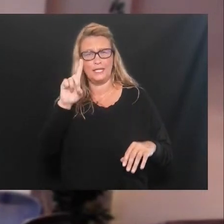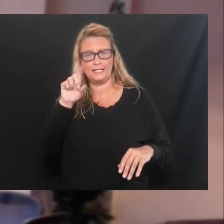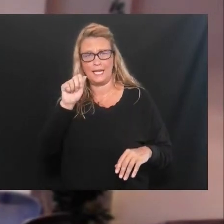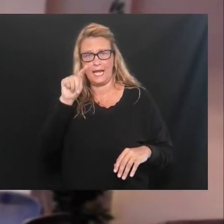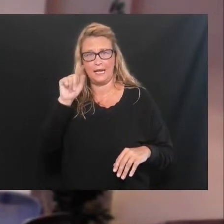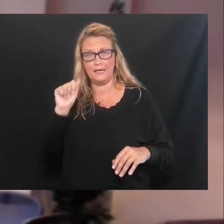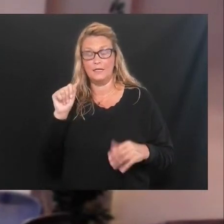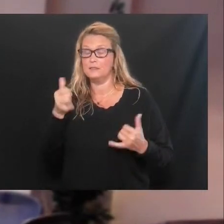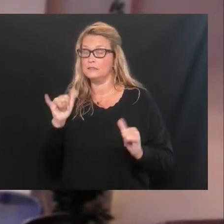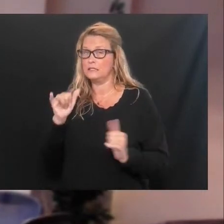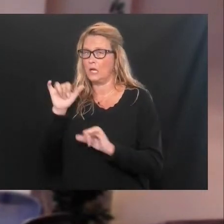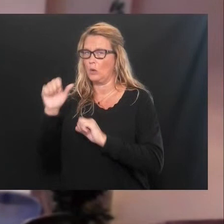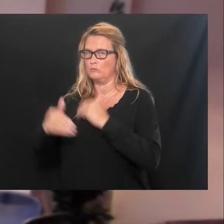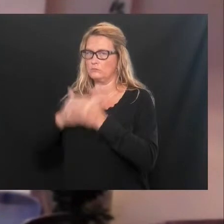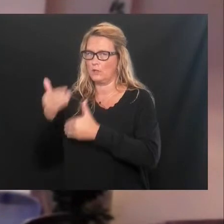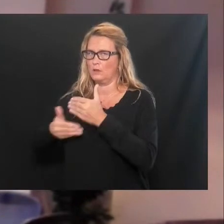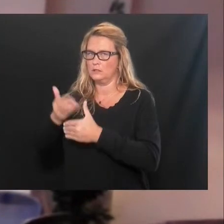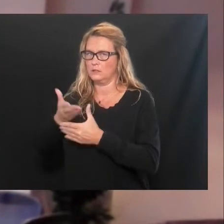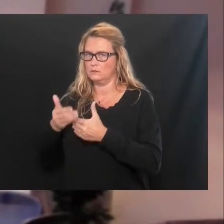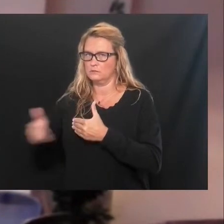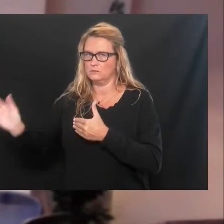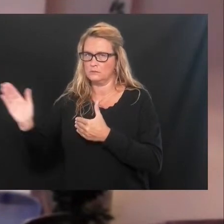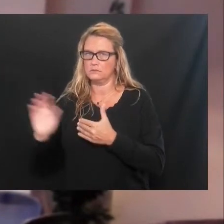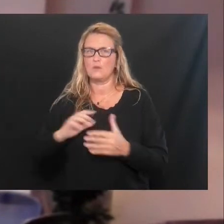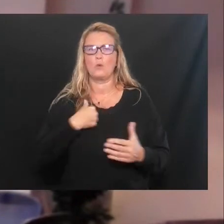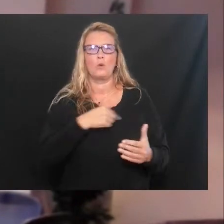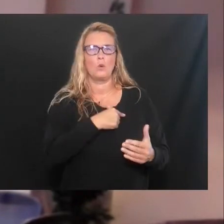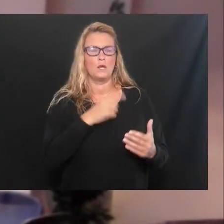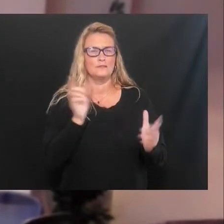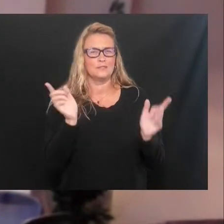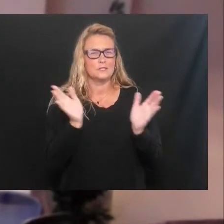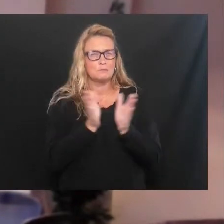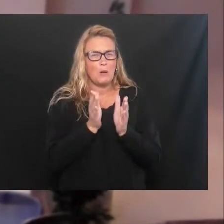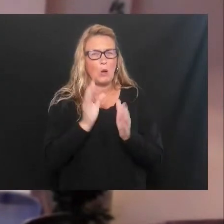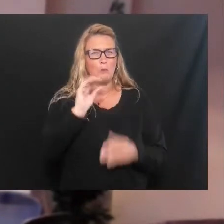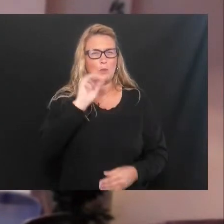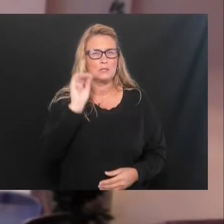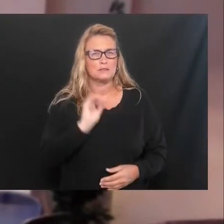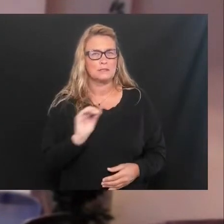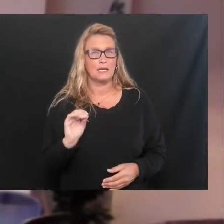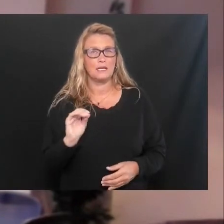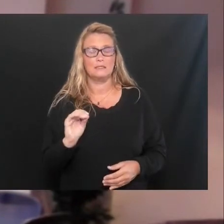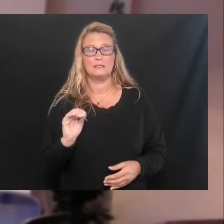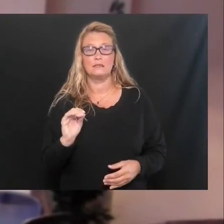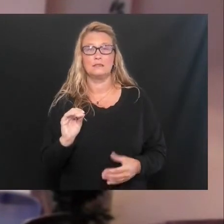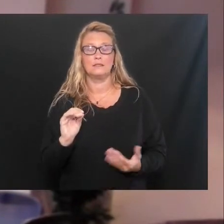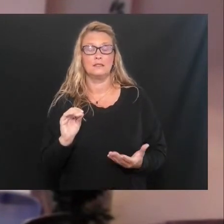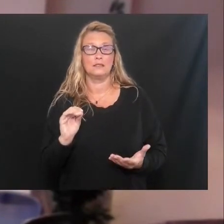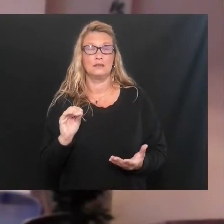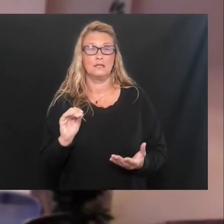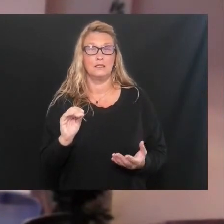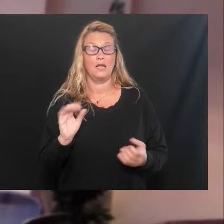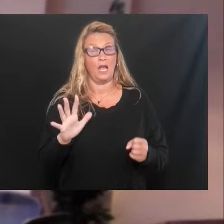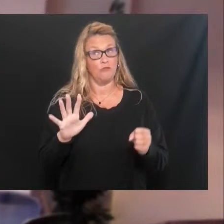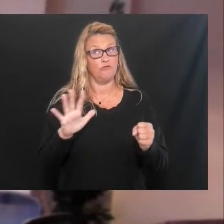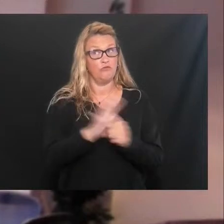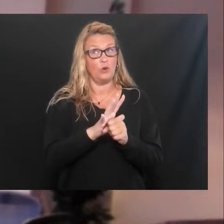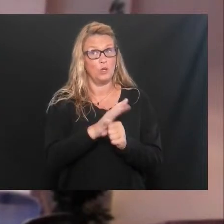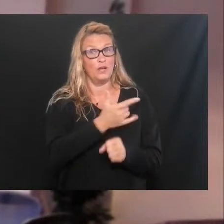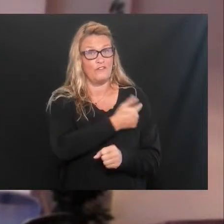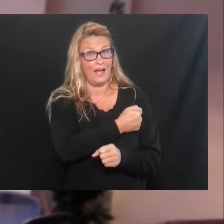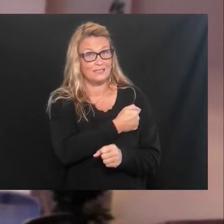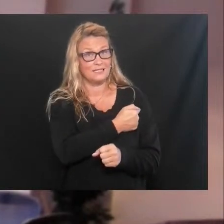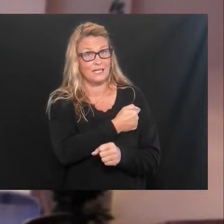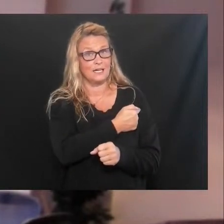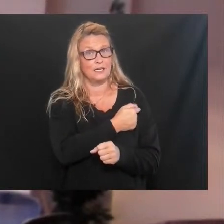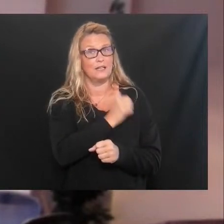being collected is we do see a small percent of people in these facilities that have been fully vaccinated